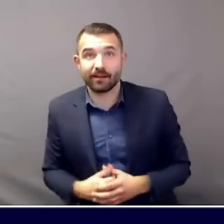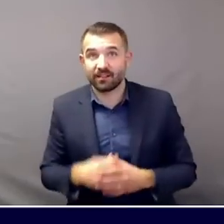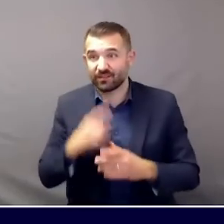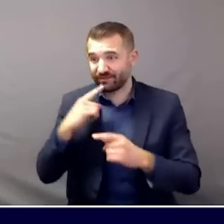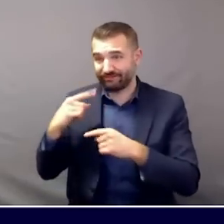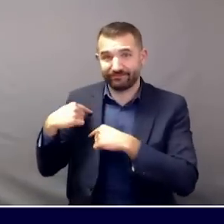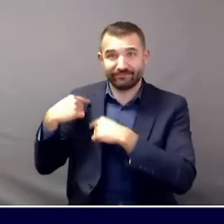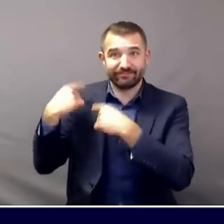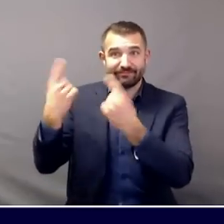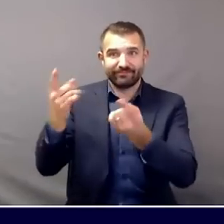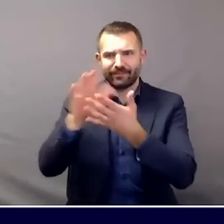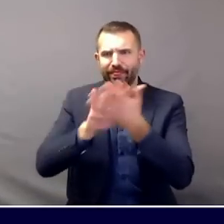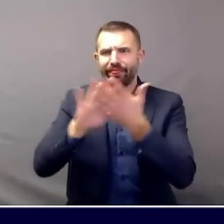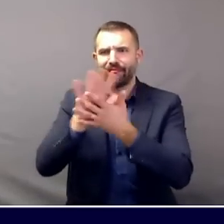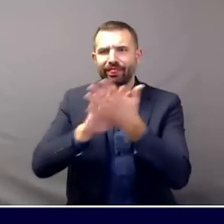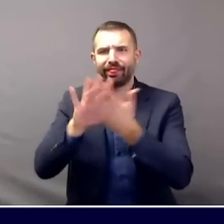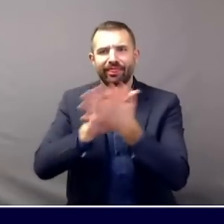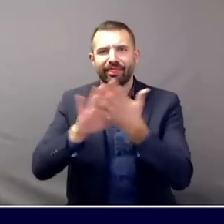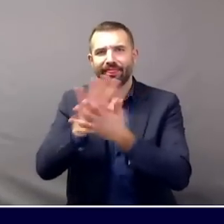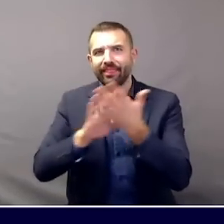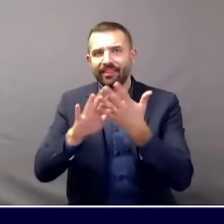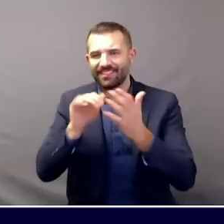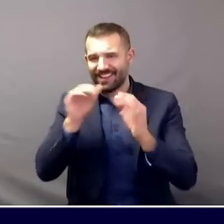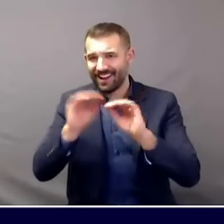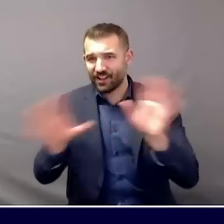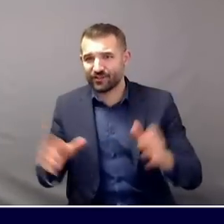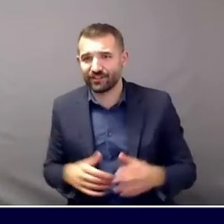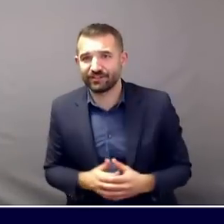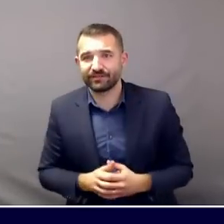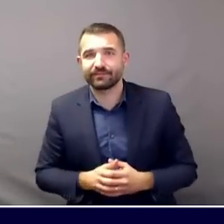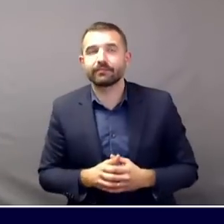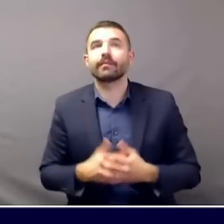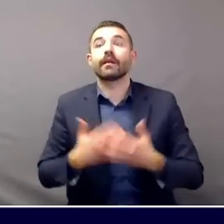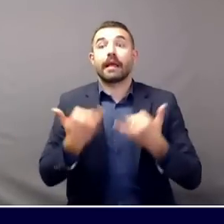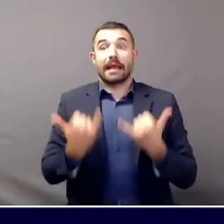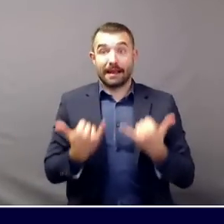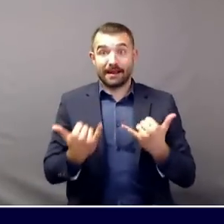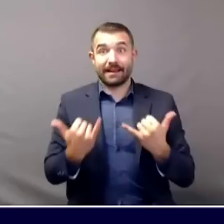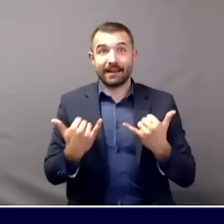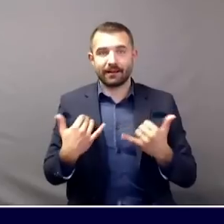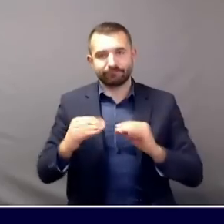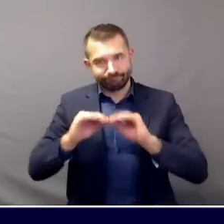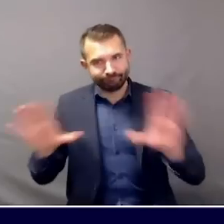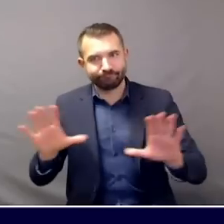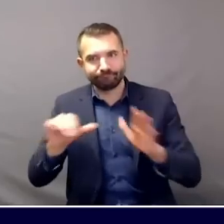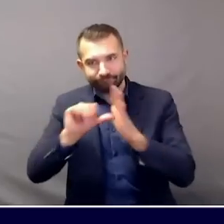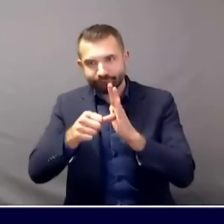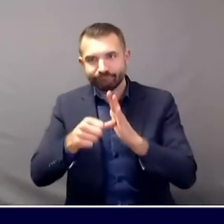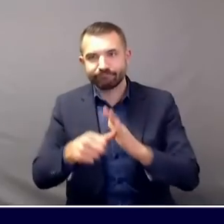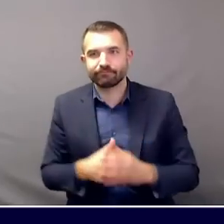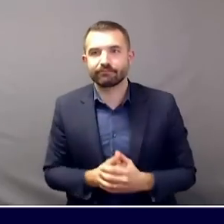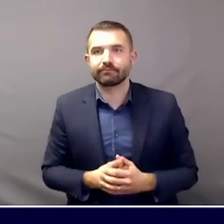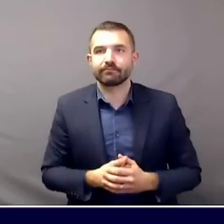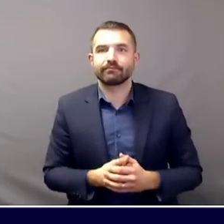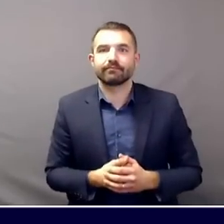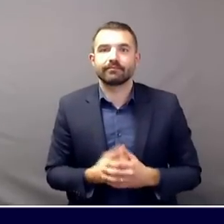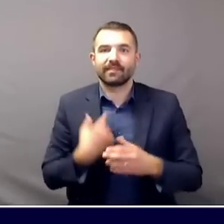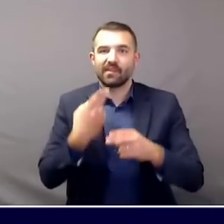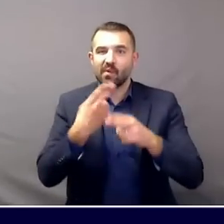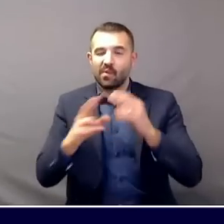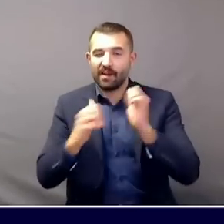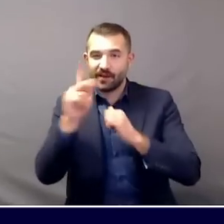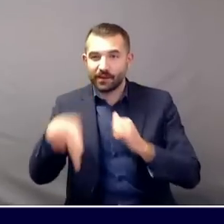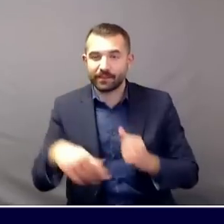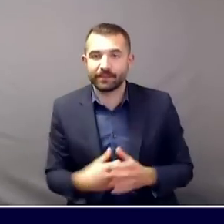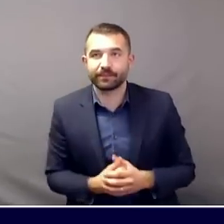We'll be talking about that in the coming days. Okay, thank you. And I just have a very quick follow-up question. Considering you mentioned,